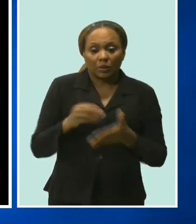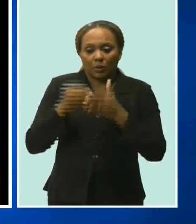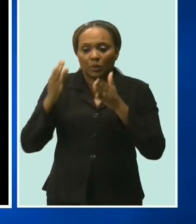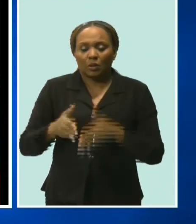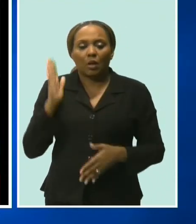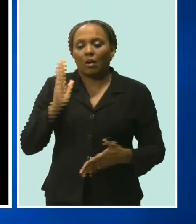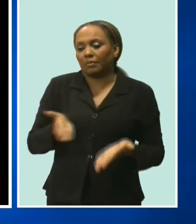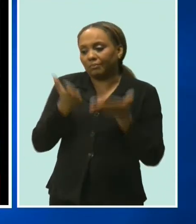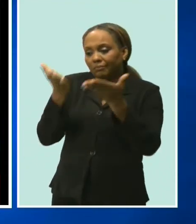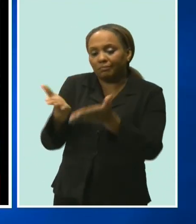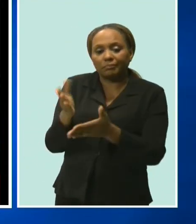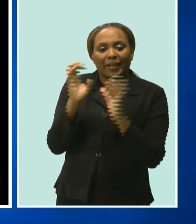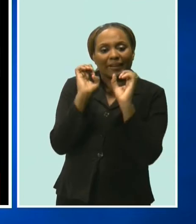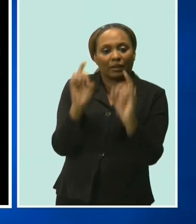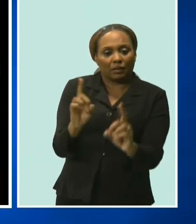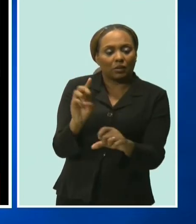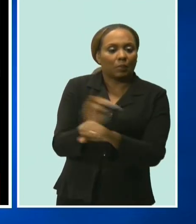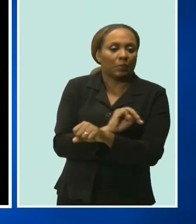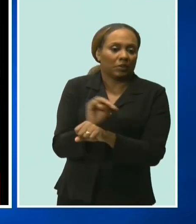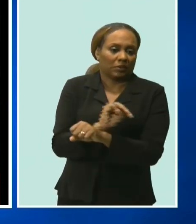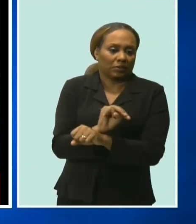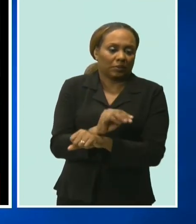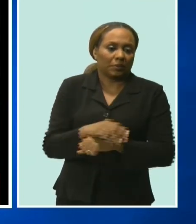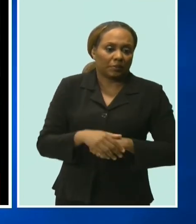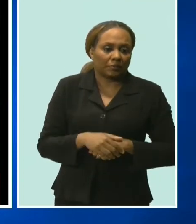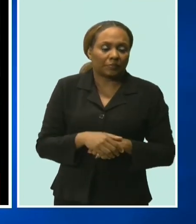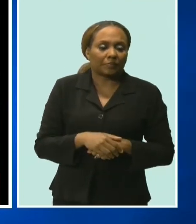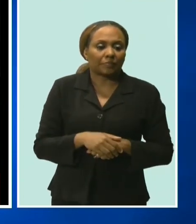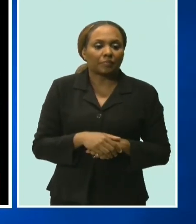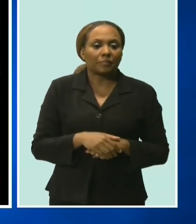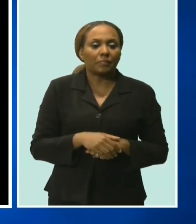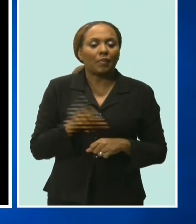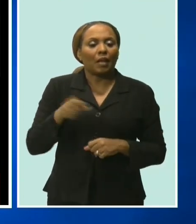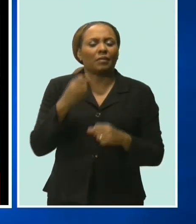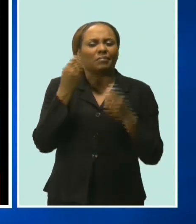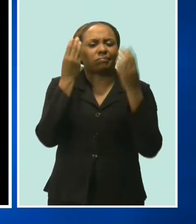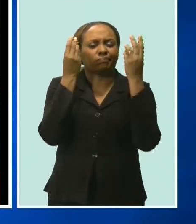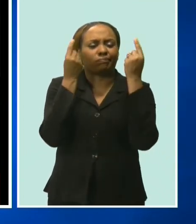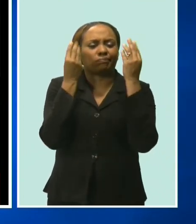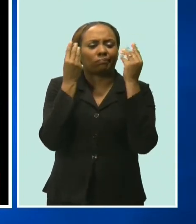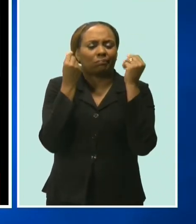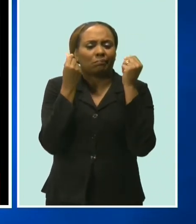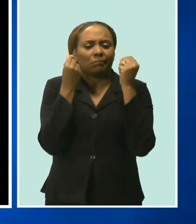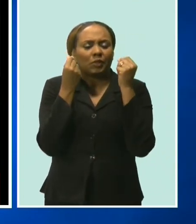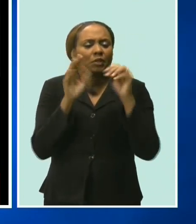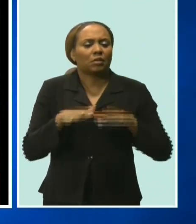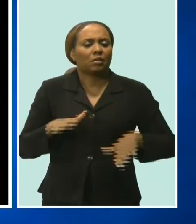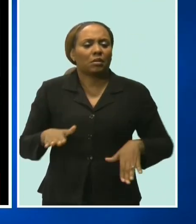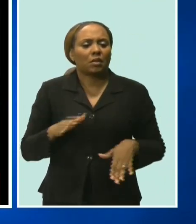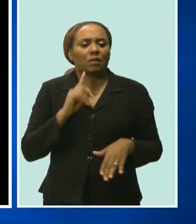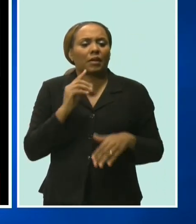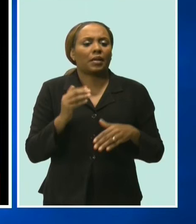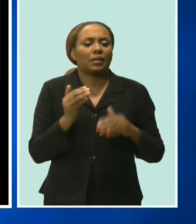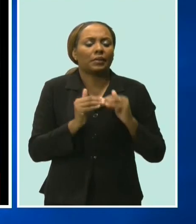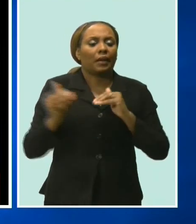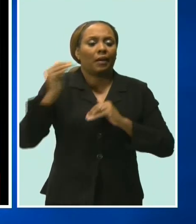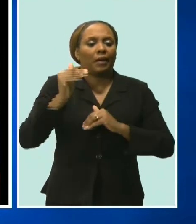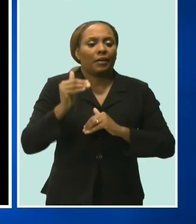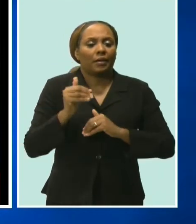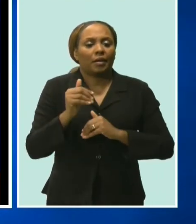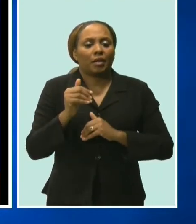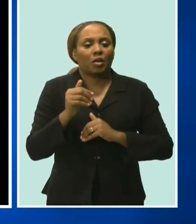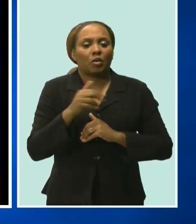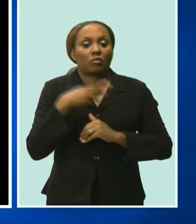over to the Education Ministry this Wednesday. He said consideration will also be given to high-risk children among the student